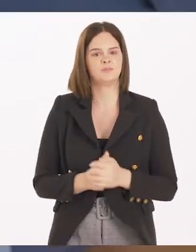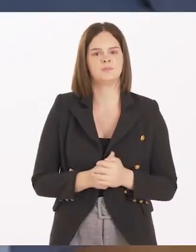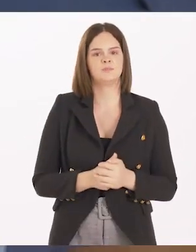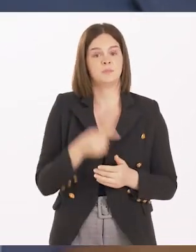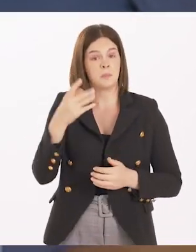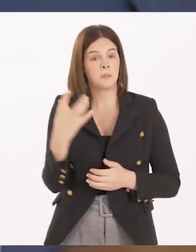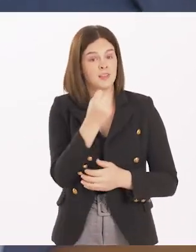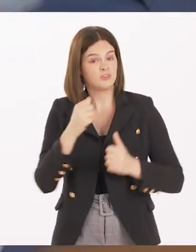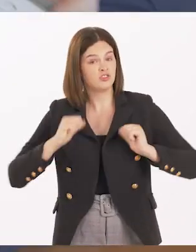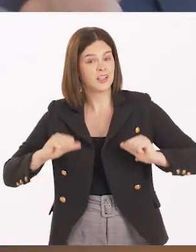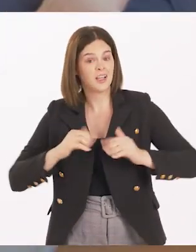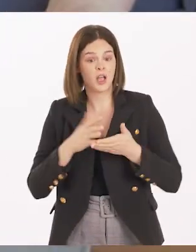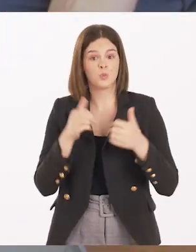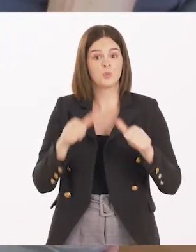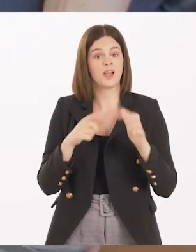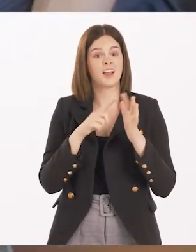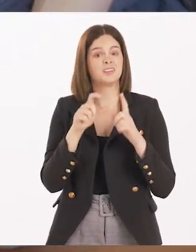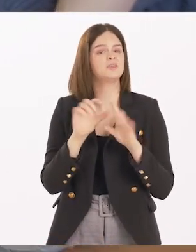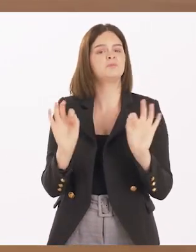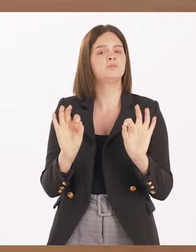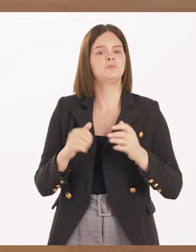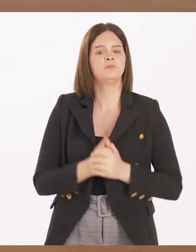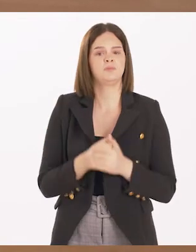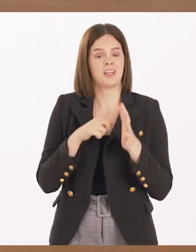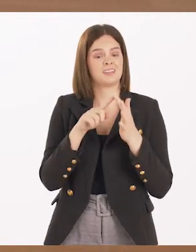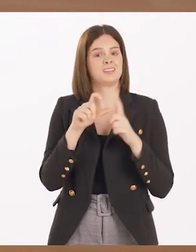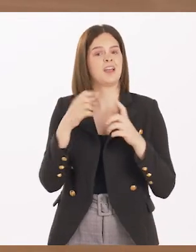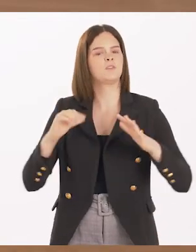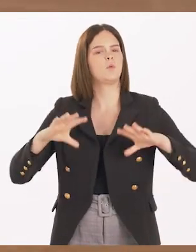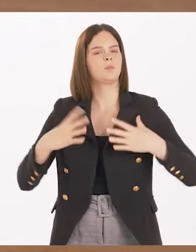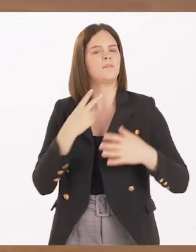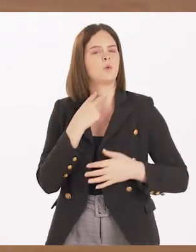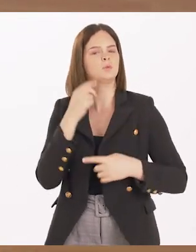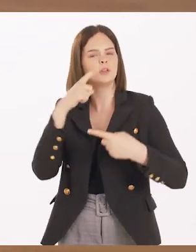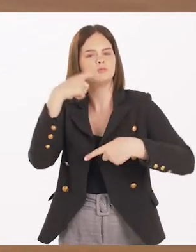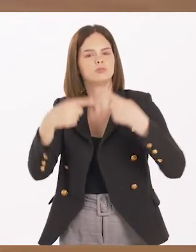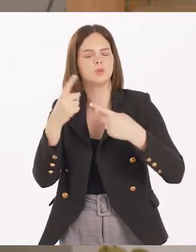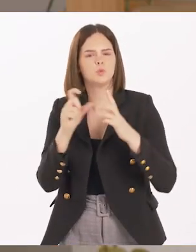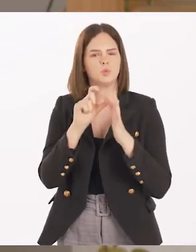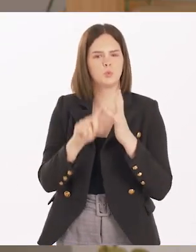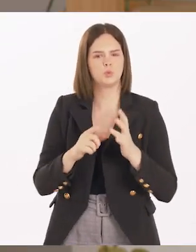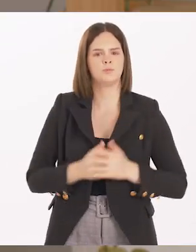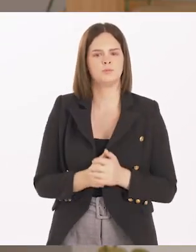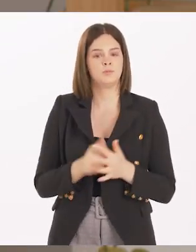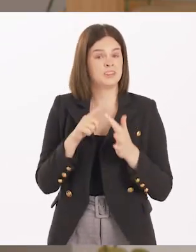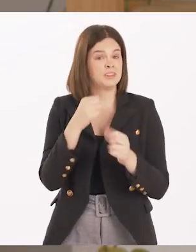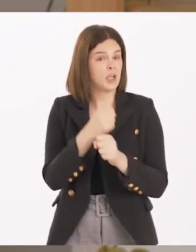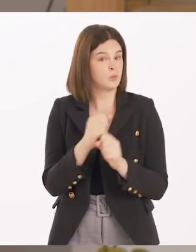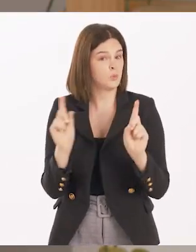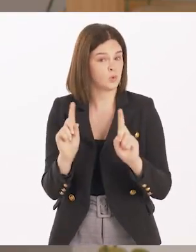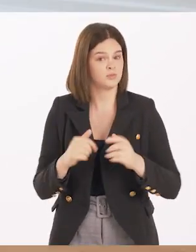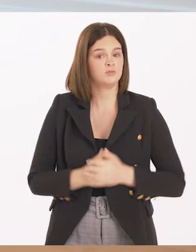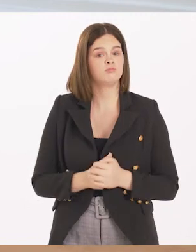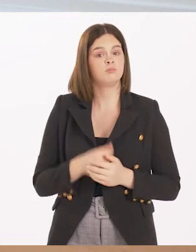You don't need training to use one, and there's an automated voice that will tell you what to do. Some of the things it will tell you